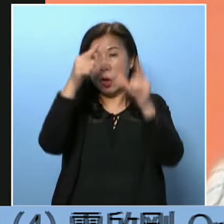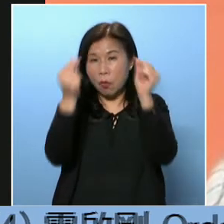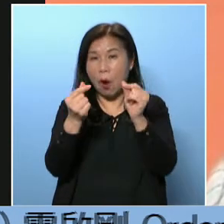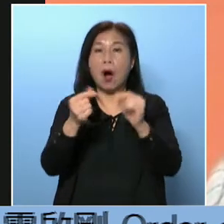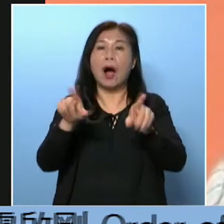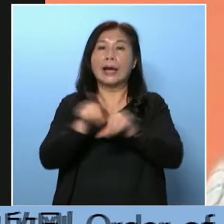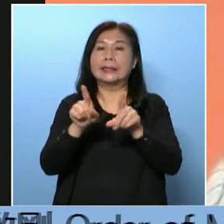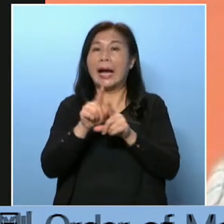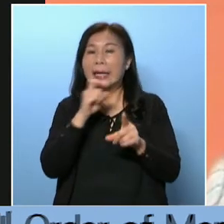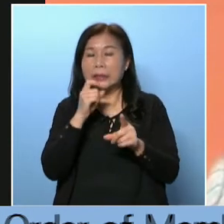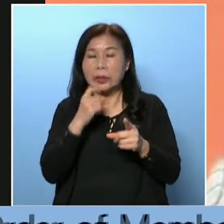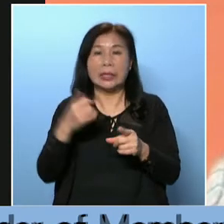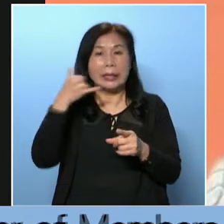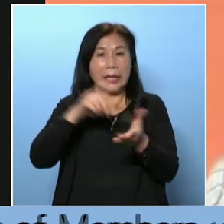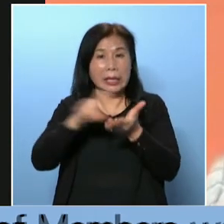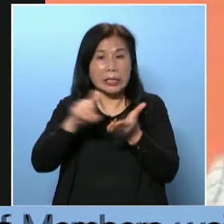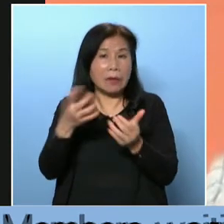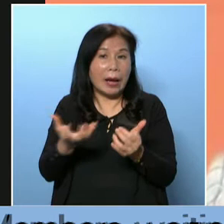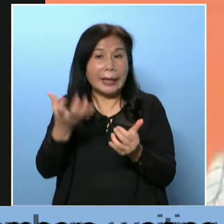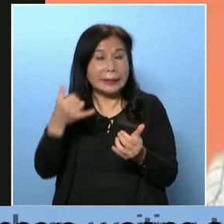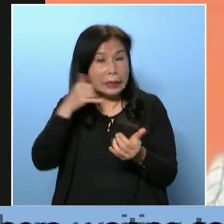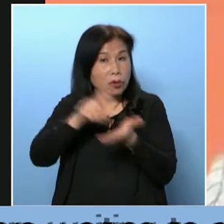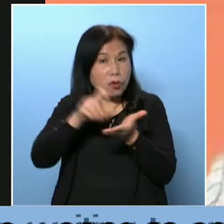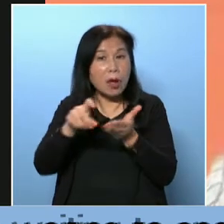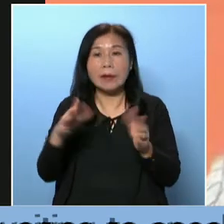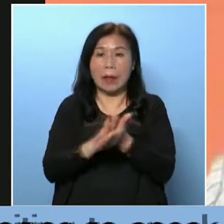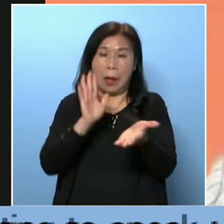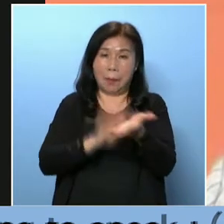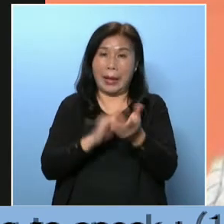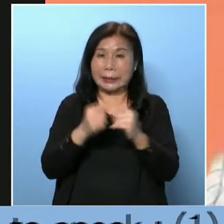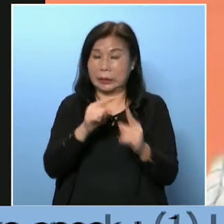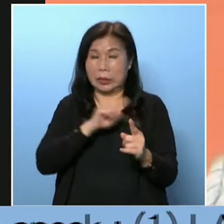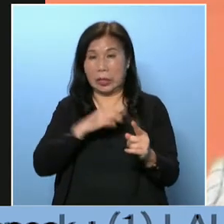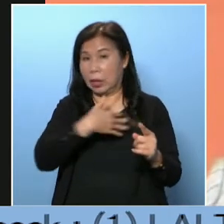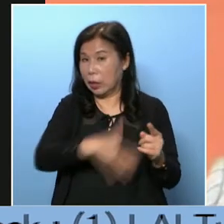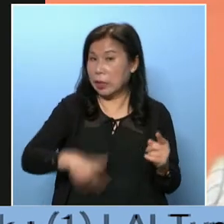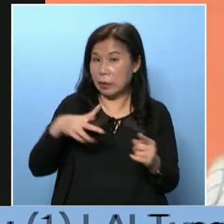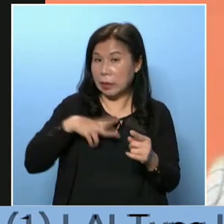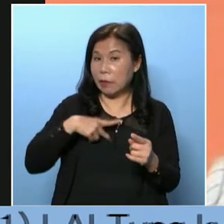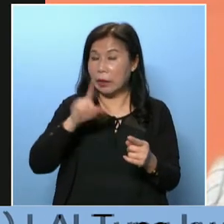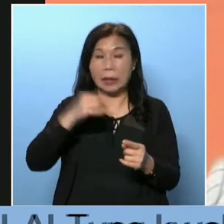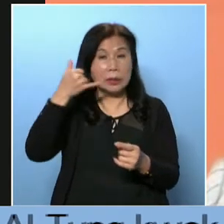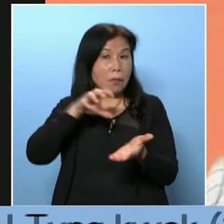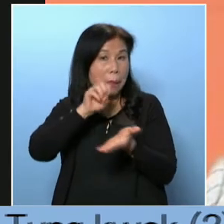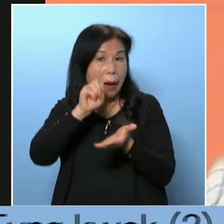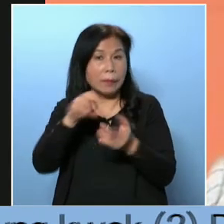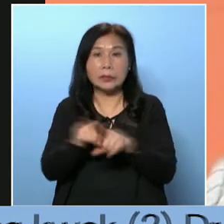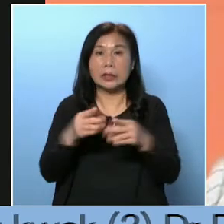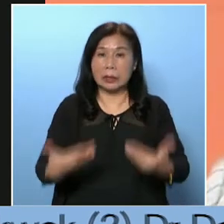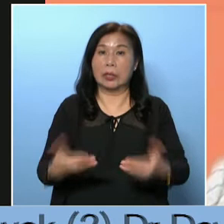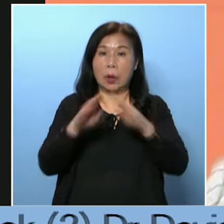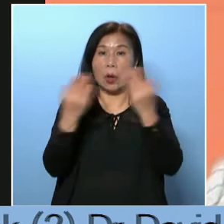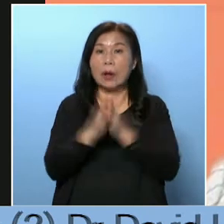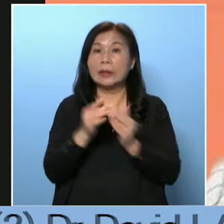personnel are trying their best, and they have just set up a new telephone hotline so that the patients can check on their